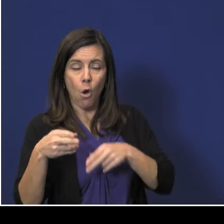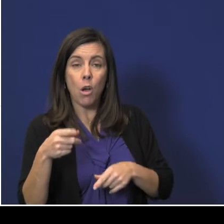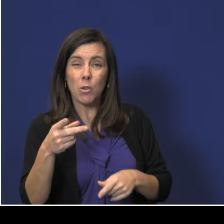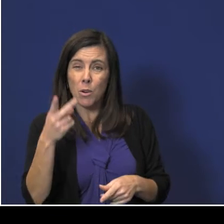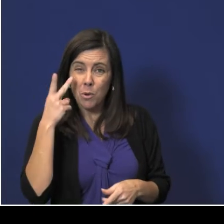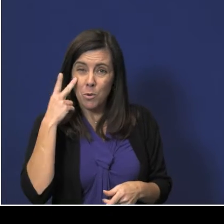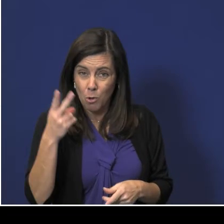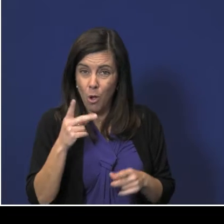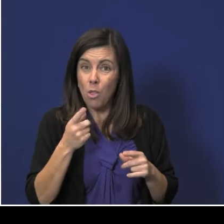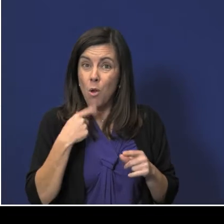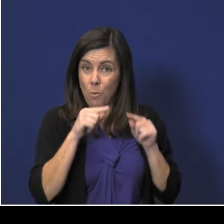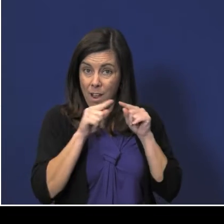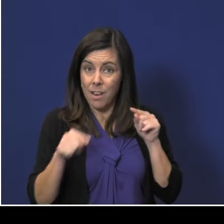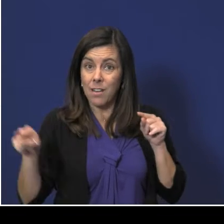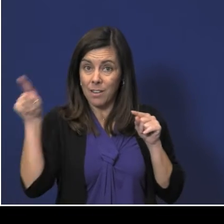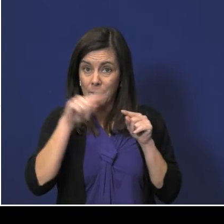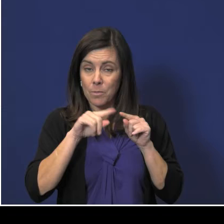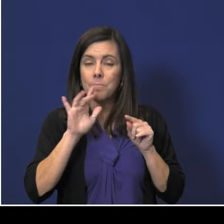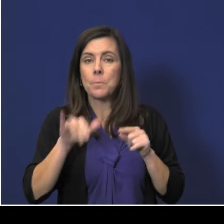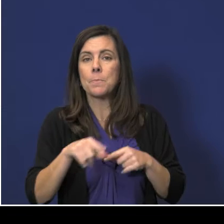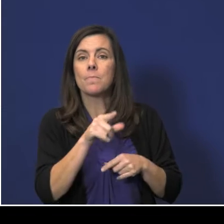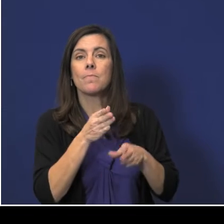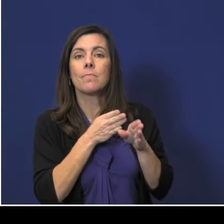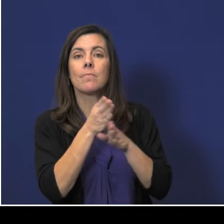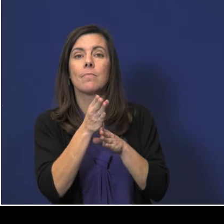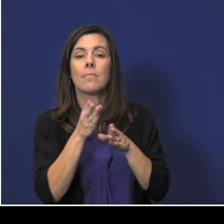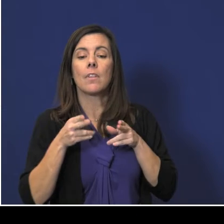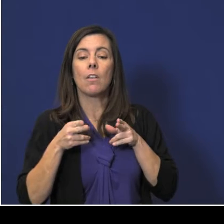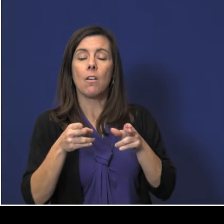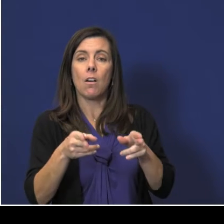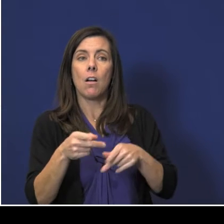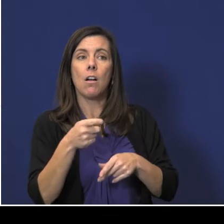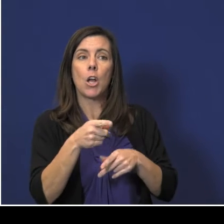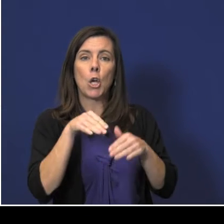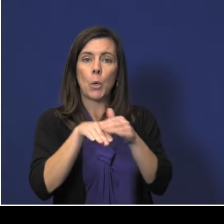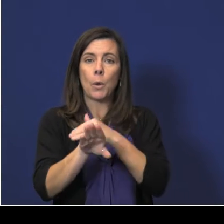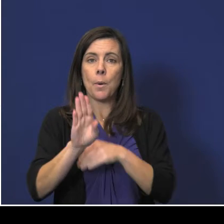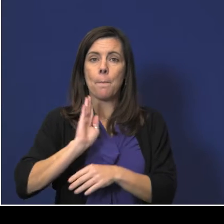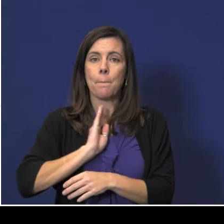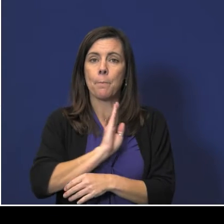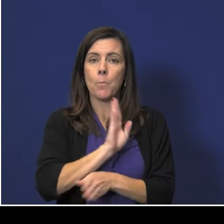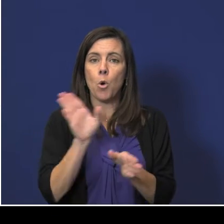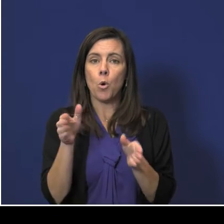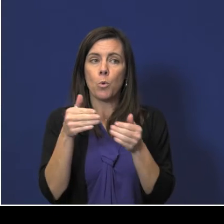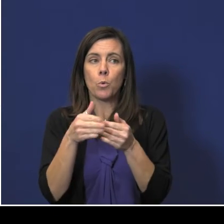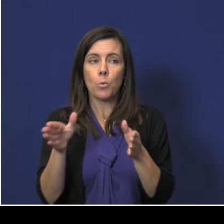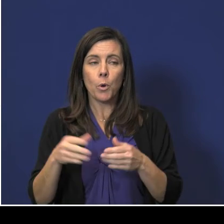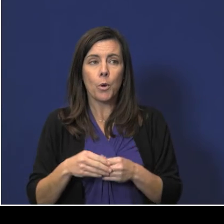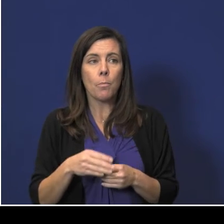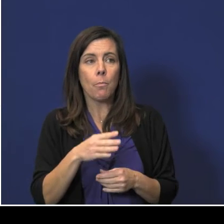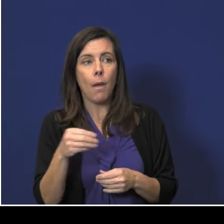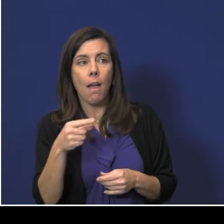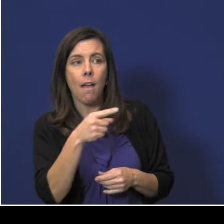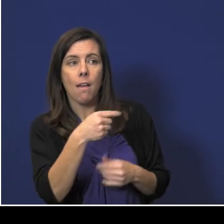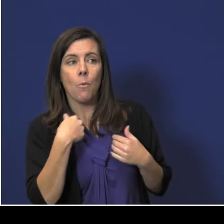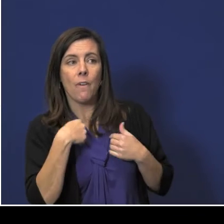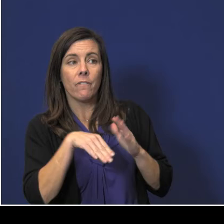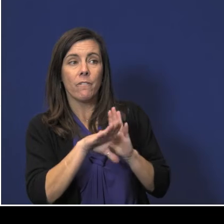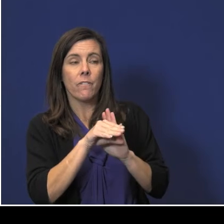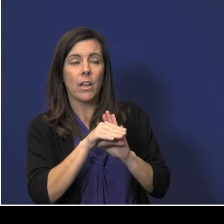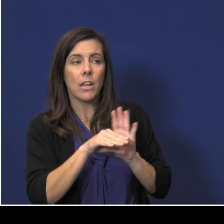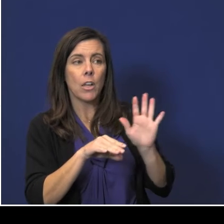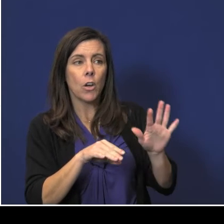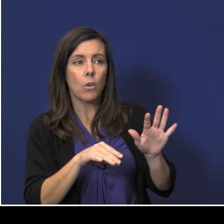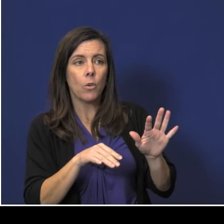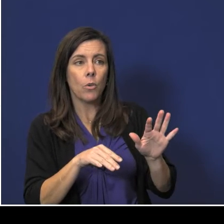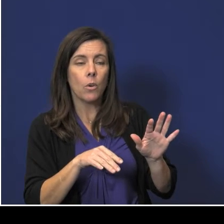kind of arrow. So this is where you get to see the main entrance to the boardroom. Another video screen. And then even in this one, in